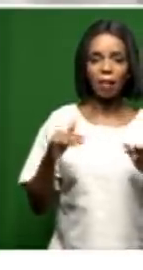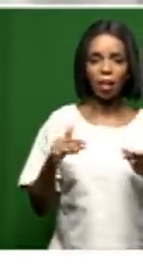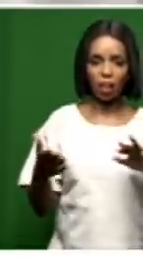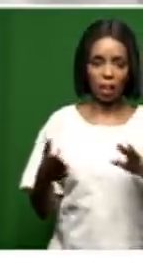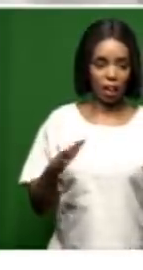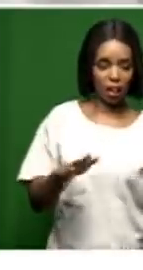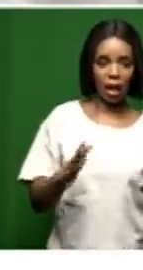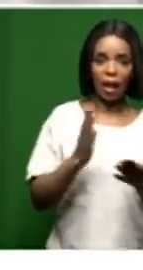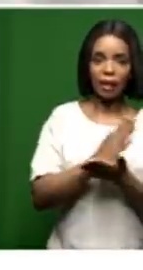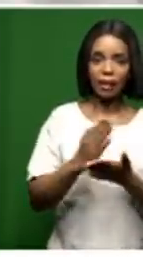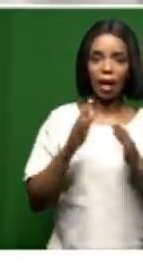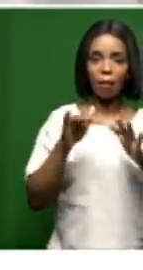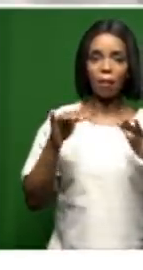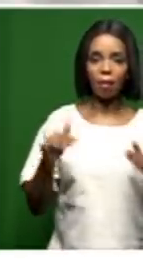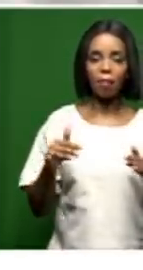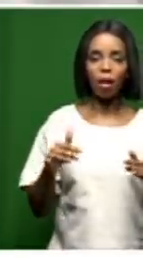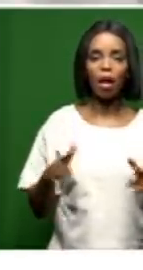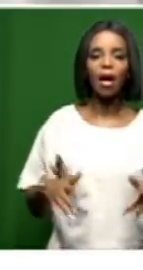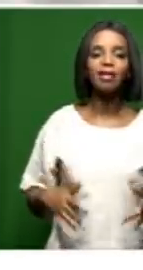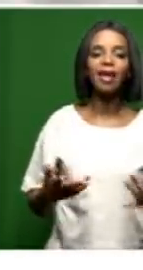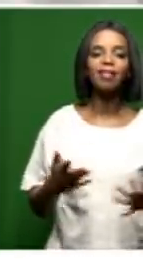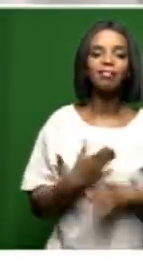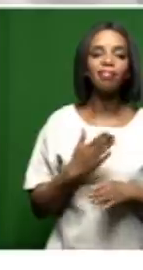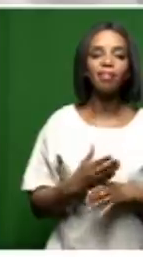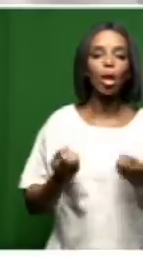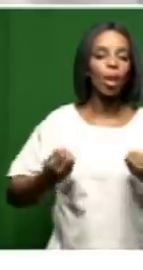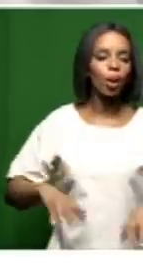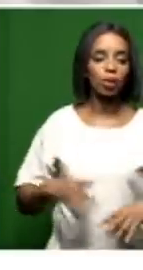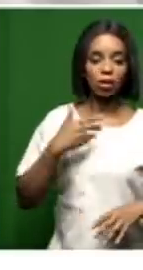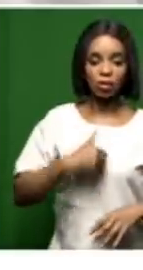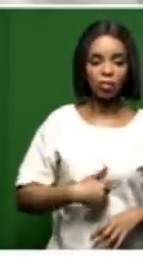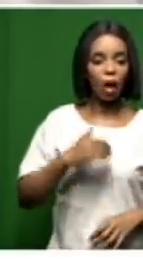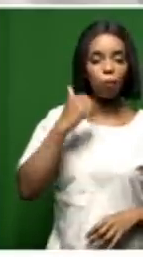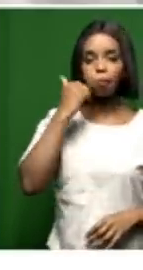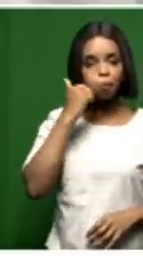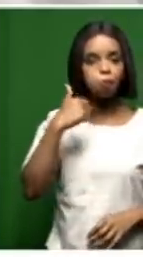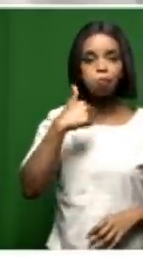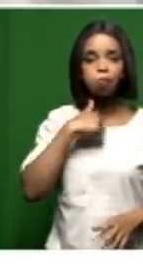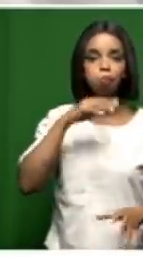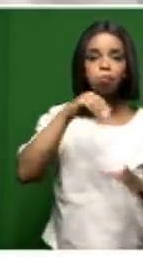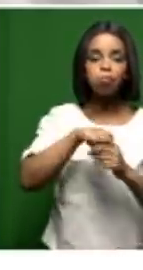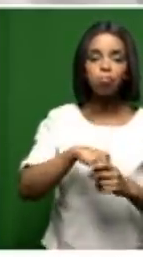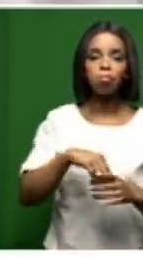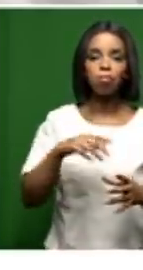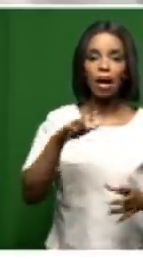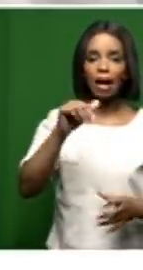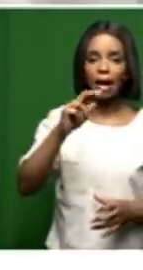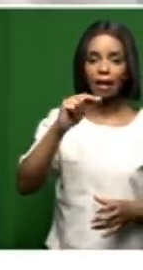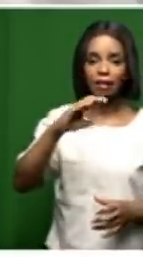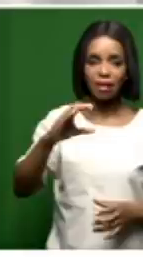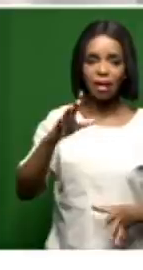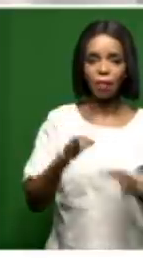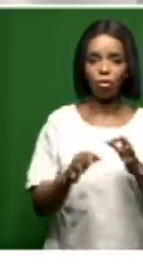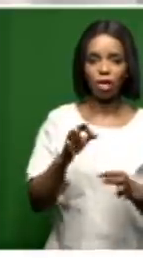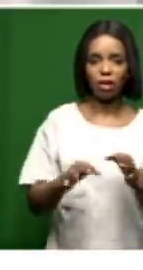careers. And here is another one with the potential to lose that. I don't want to go into the space of ANC politics. I'm just saying,